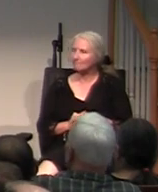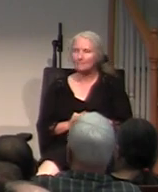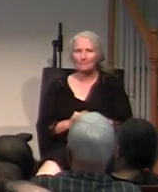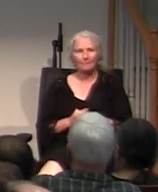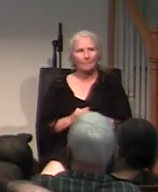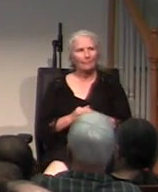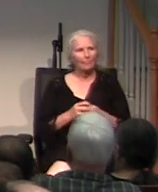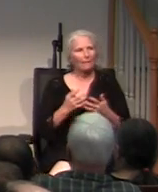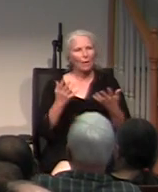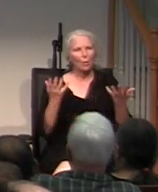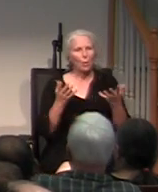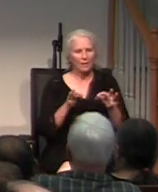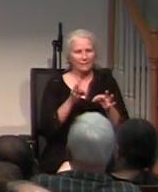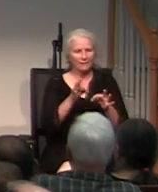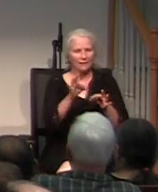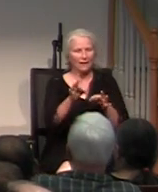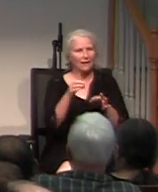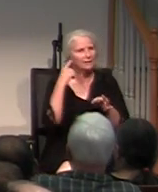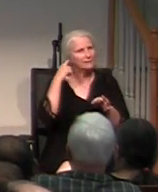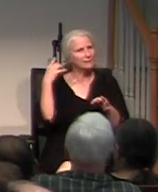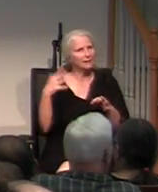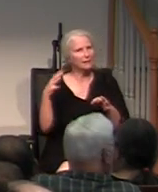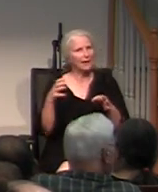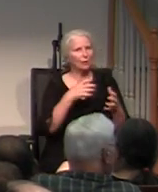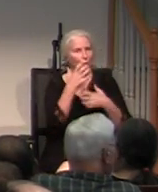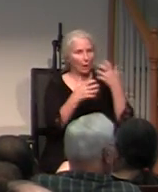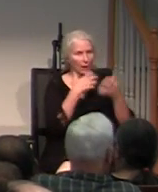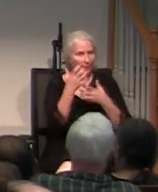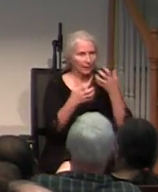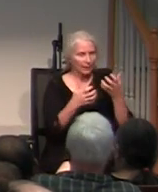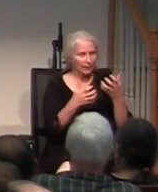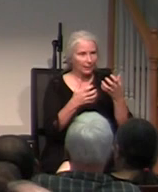What is it that delays the loud cry? Is it a theology?